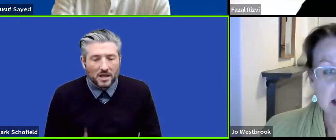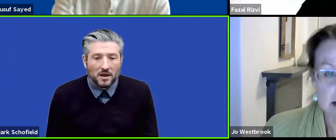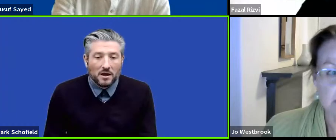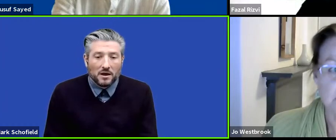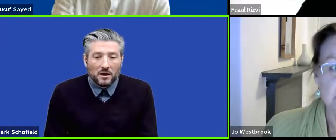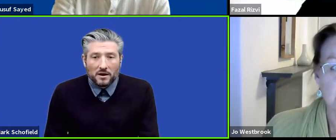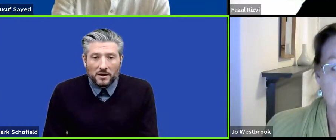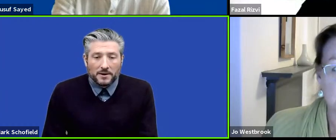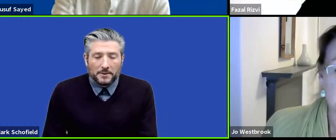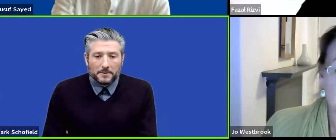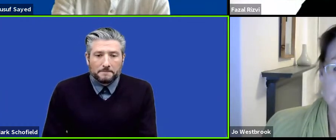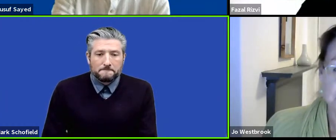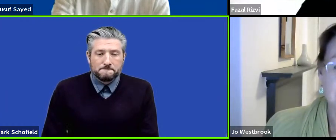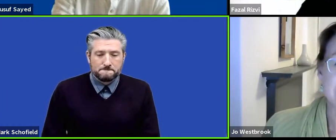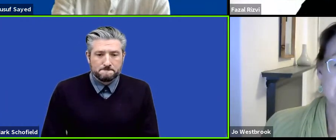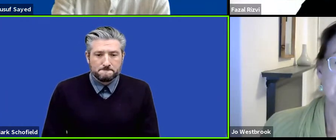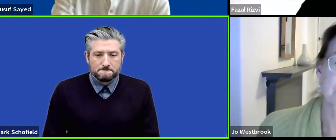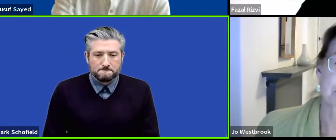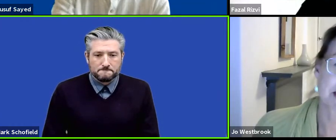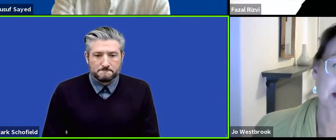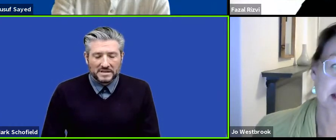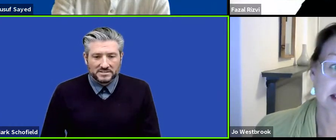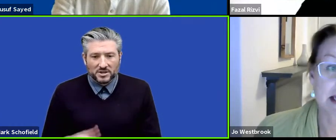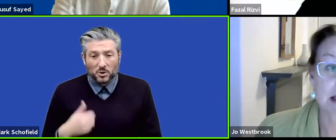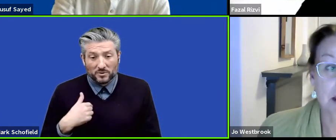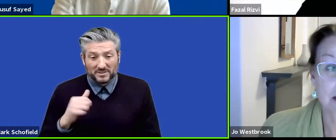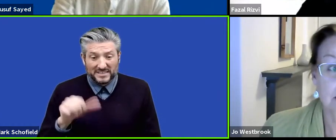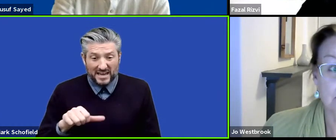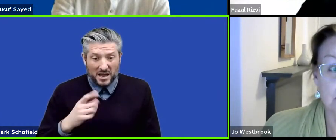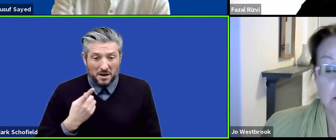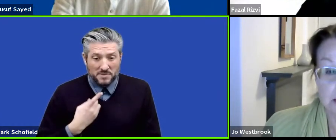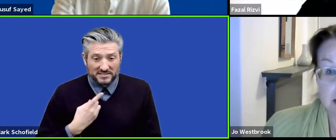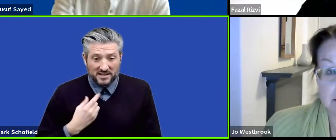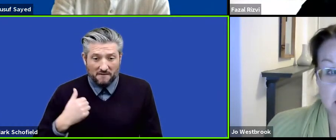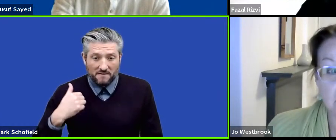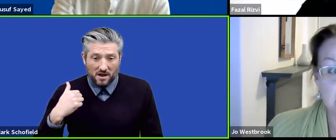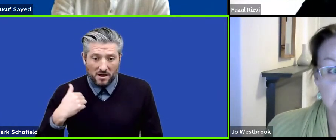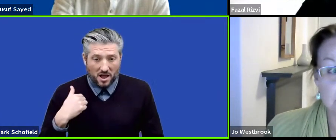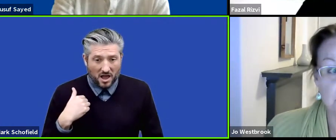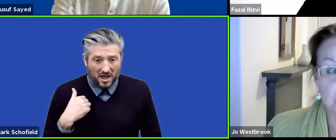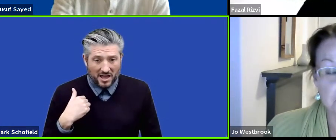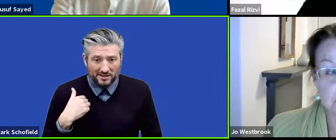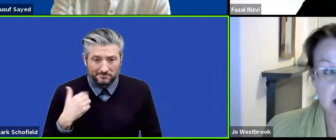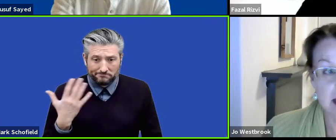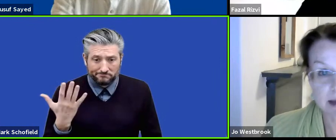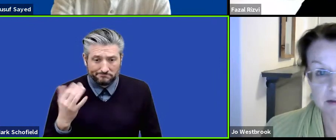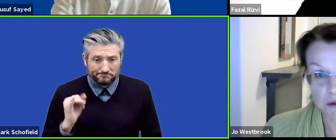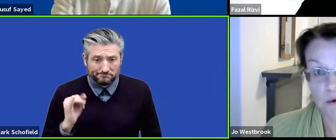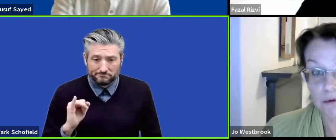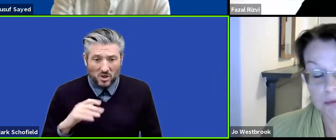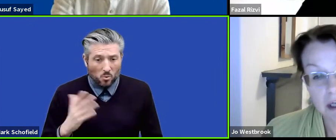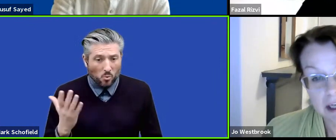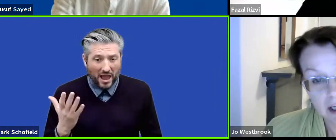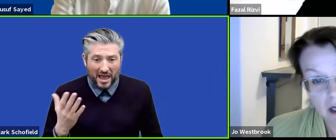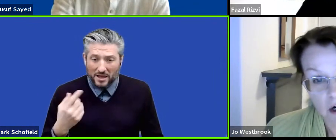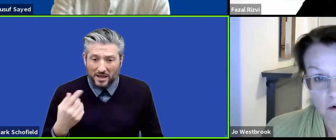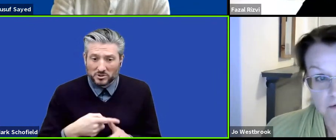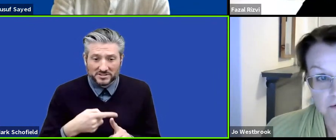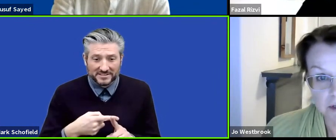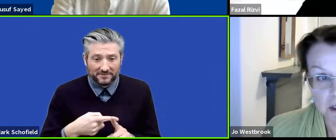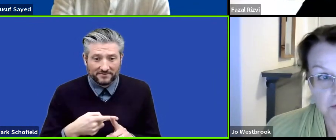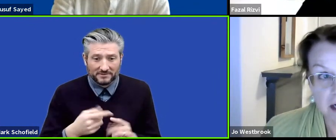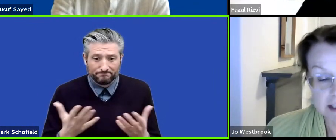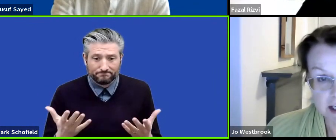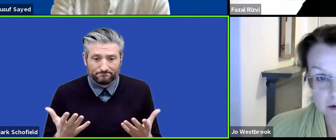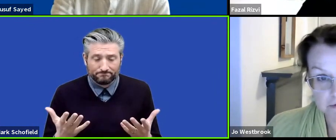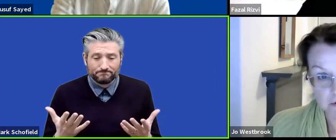So yes, I suppose I'm struggling to see a positive side, because what you're saying about the norm of,